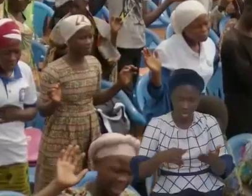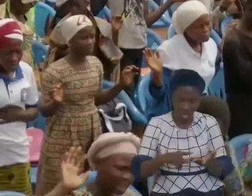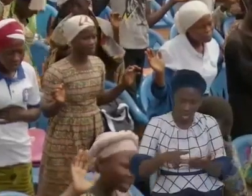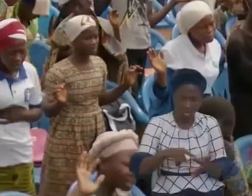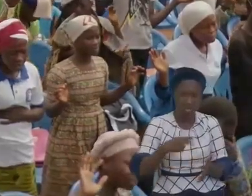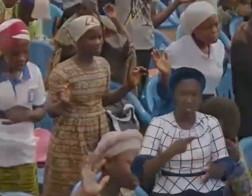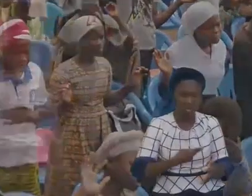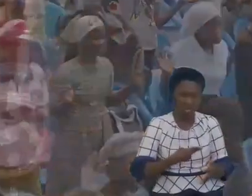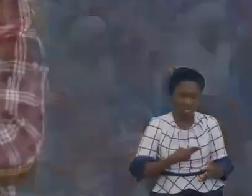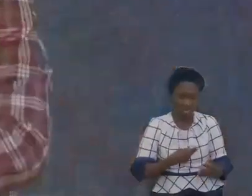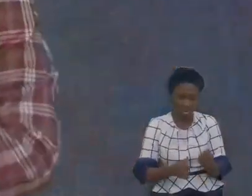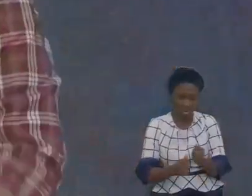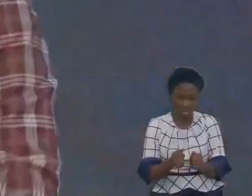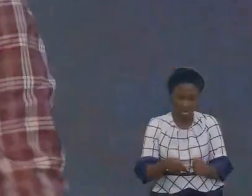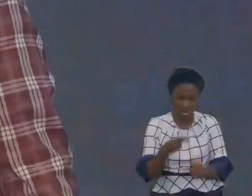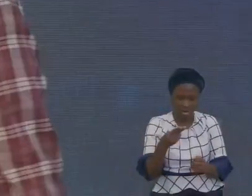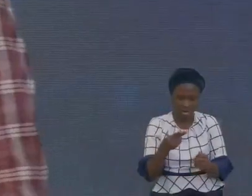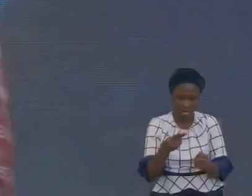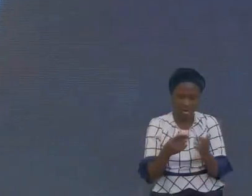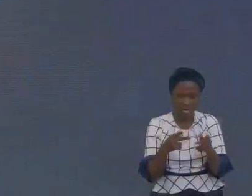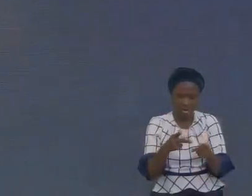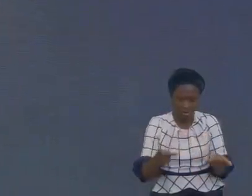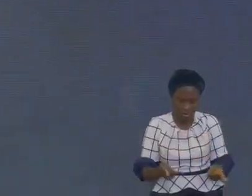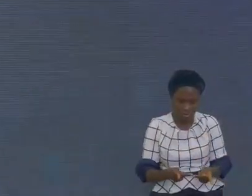Thank you, Lord, for the answer.